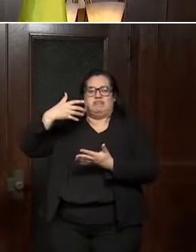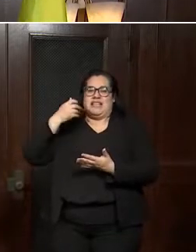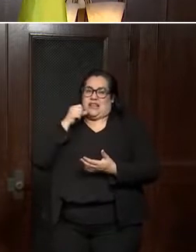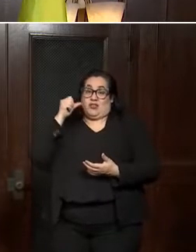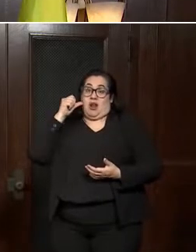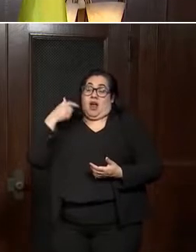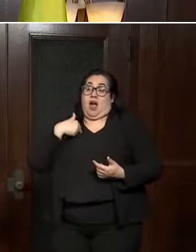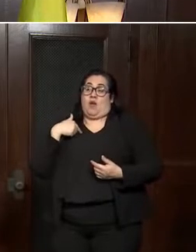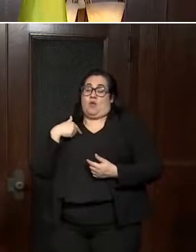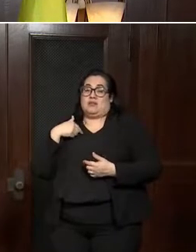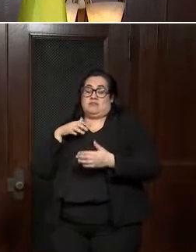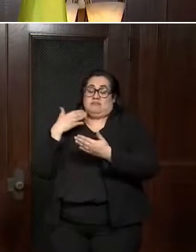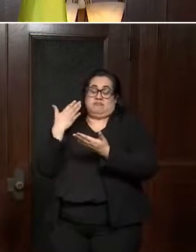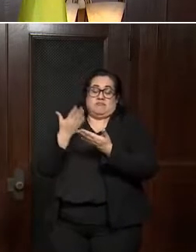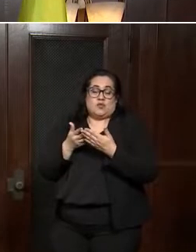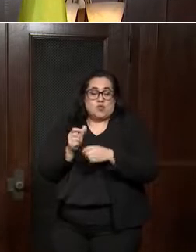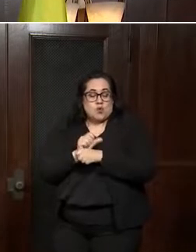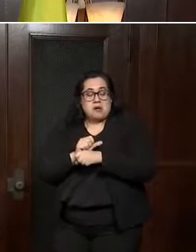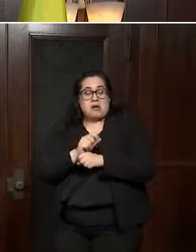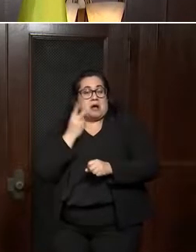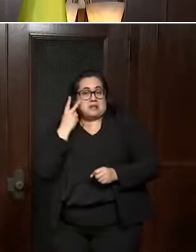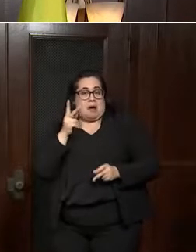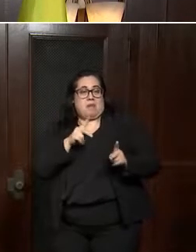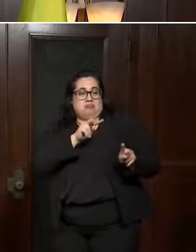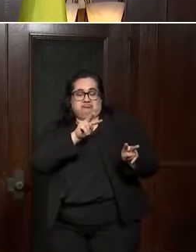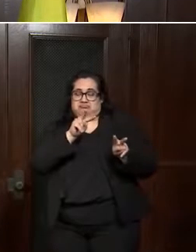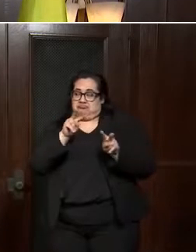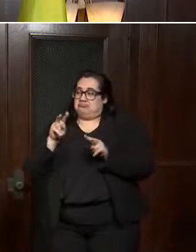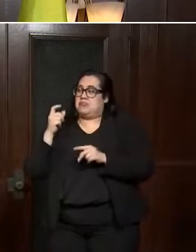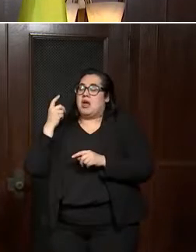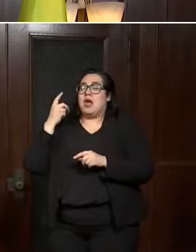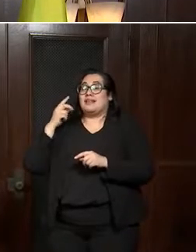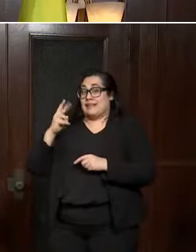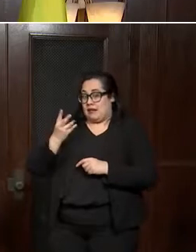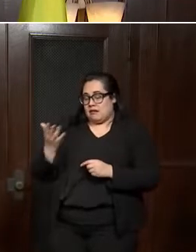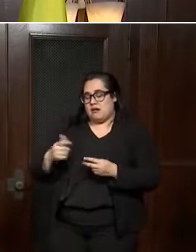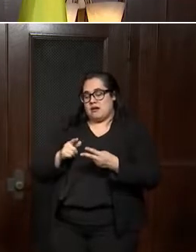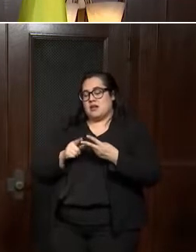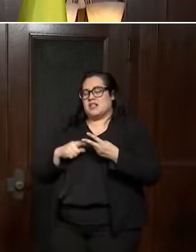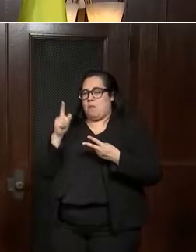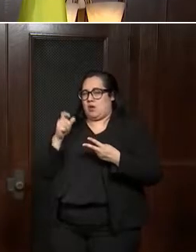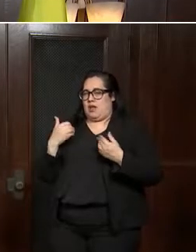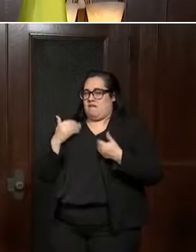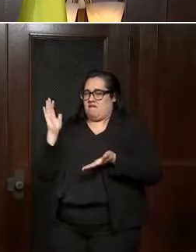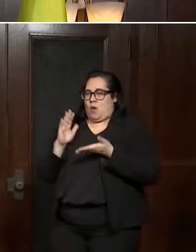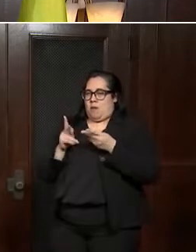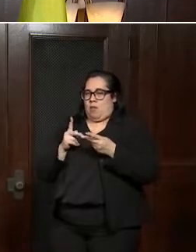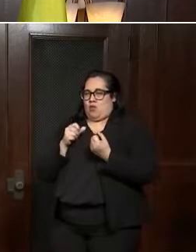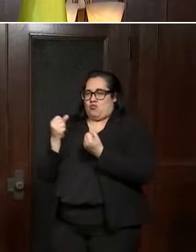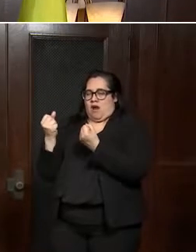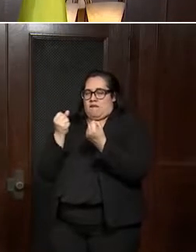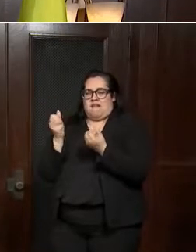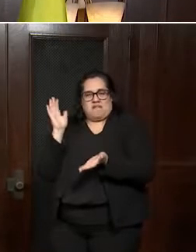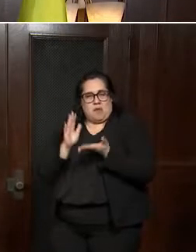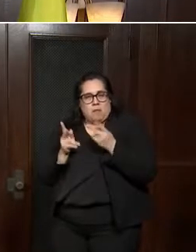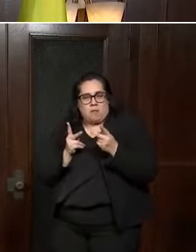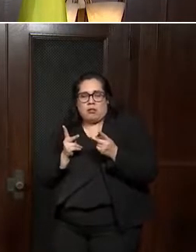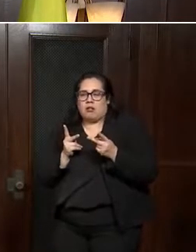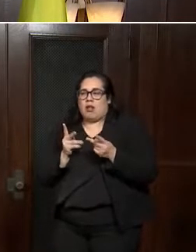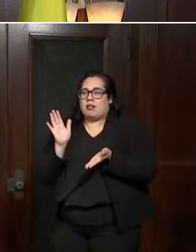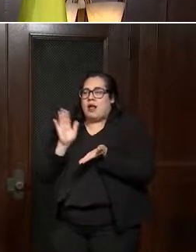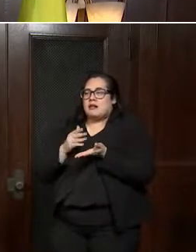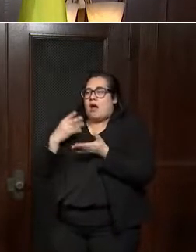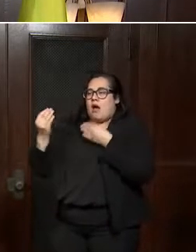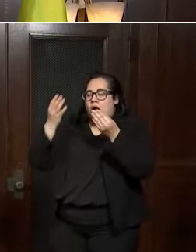was coming into work. And secondly, since there is supposed to be fewer people on the roads and fewer people out